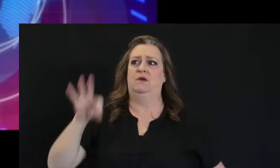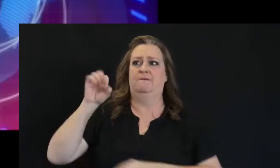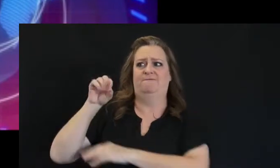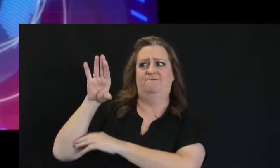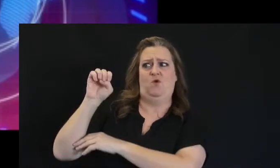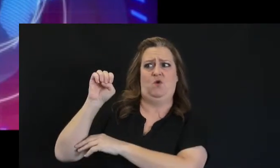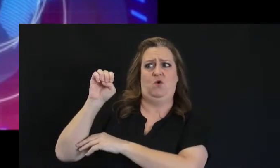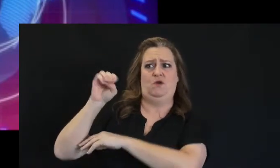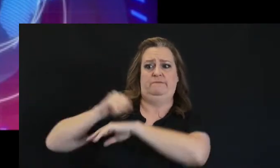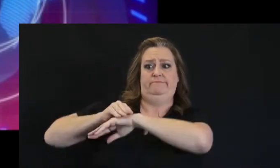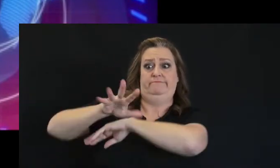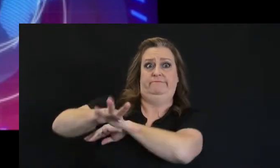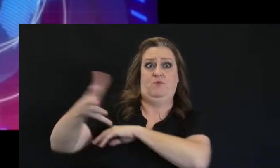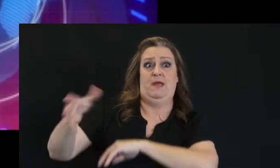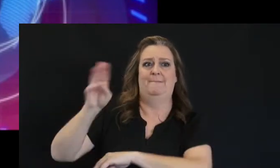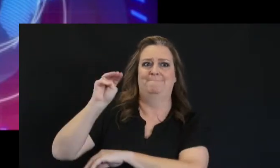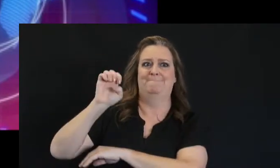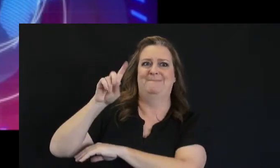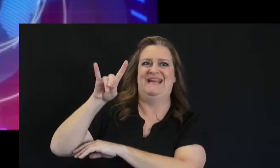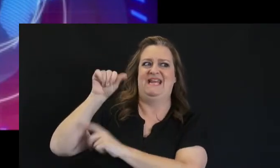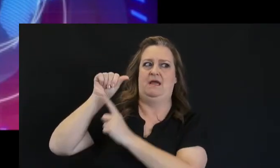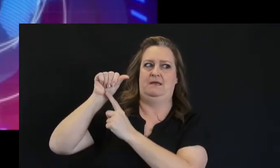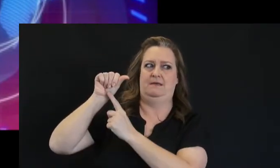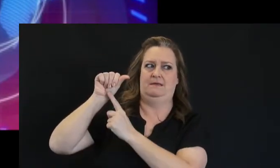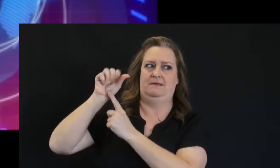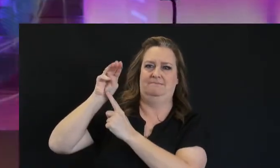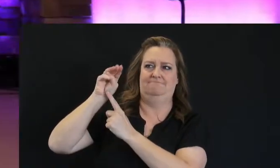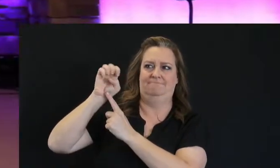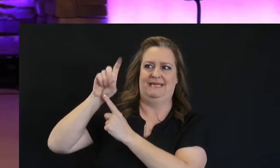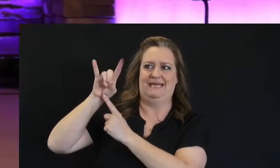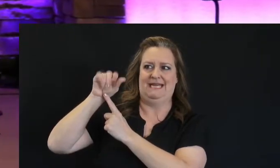called our media. It is our media.